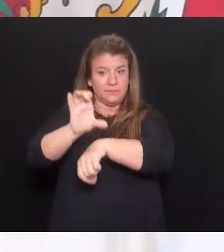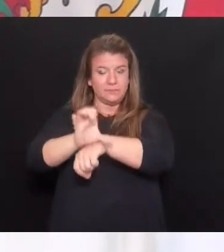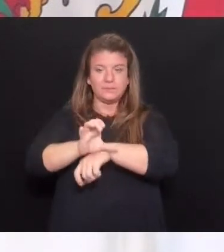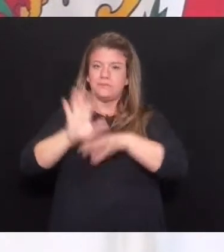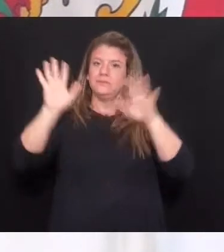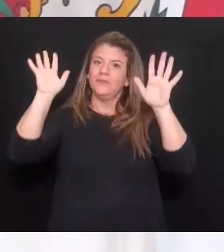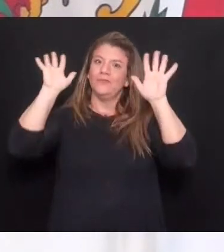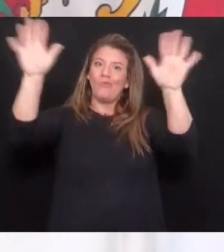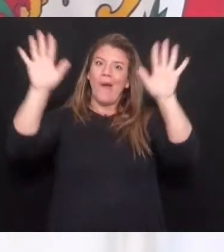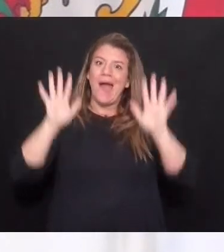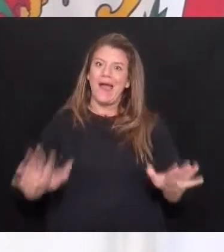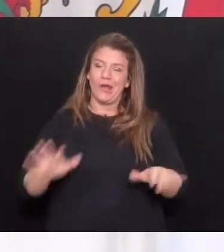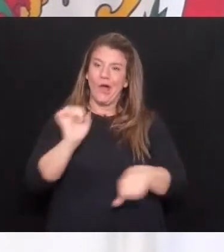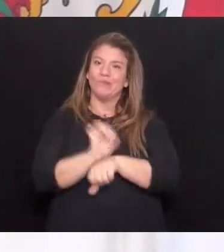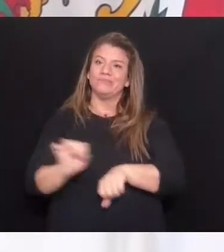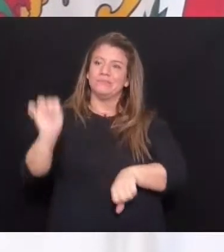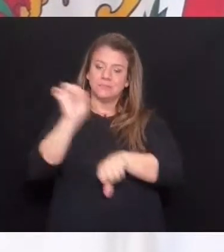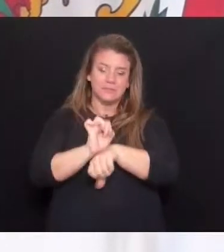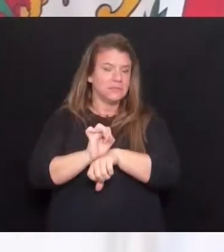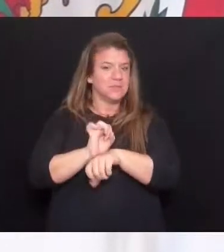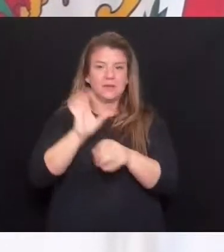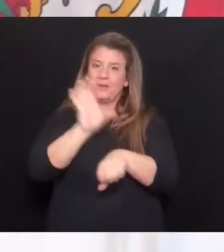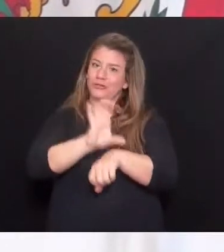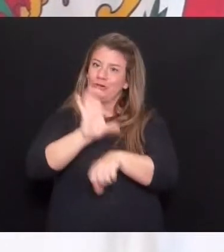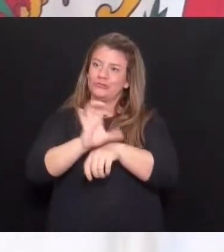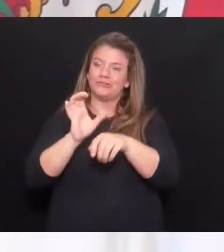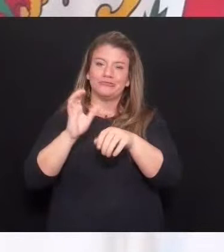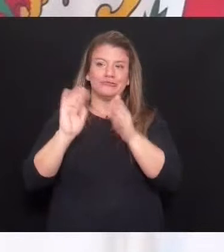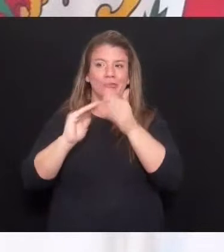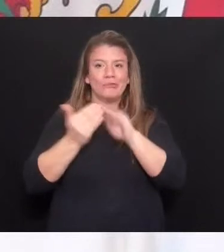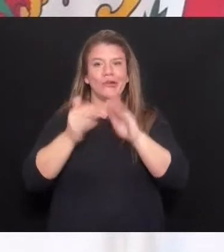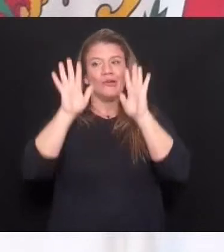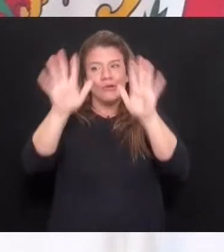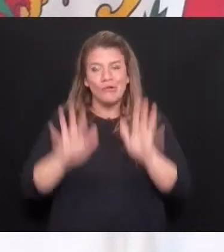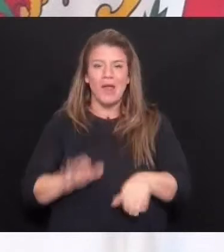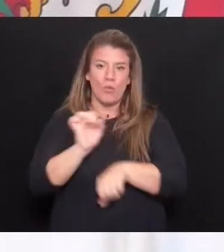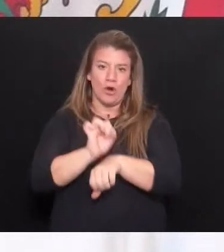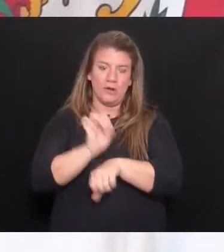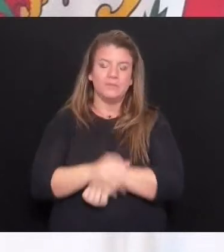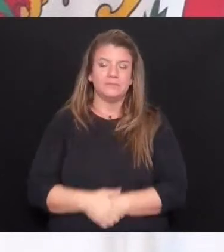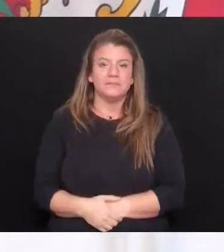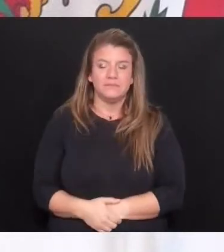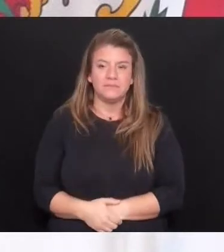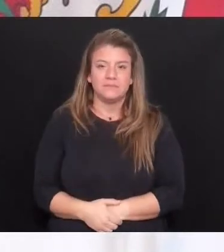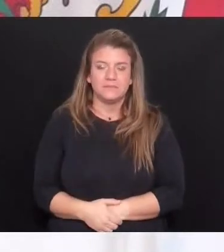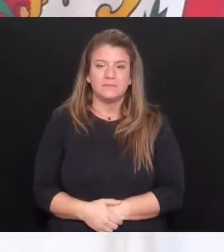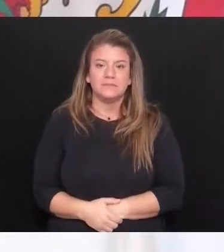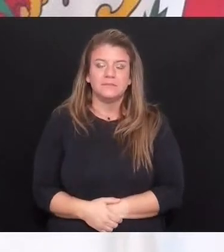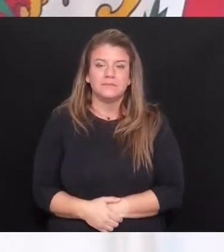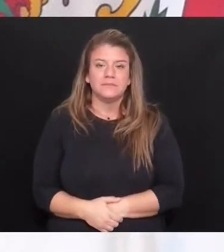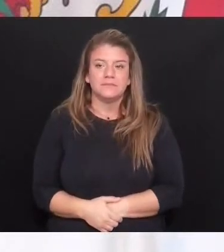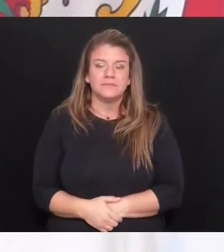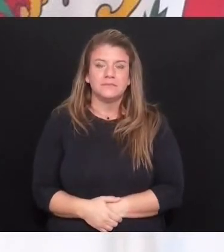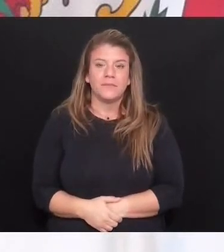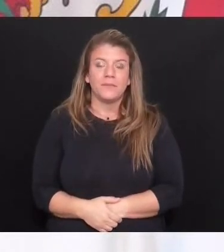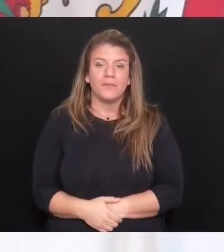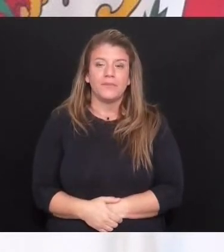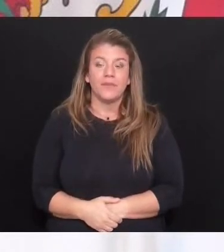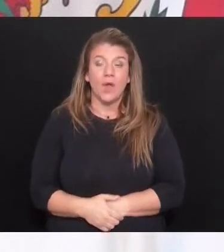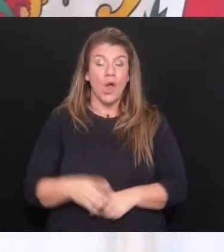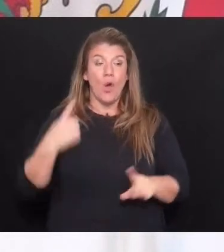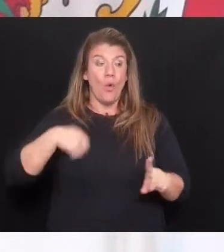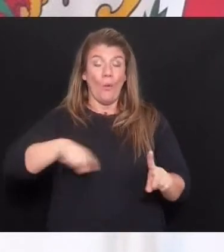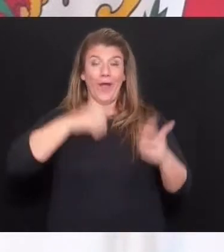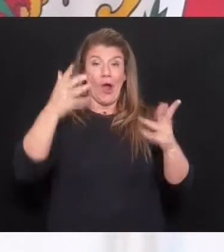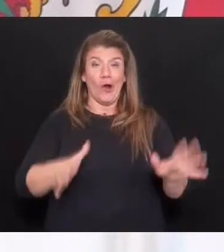go. Way to go to all of our church community. Great, great, great work. You know, we all know